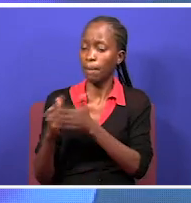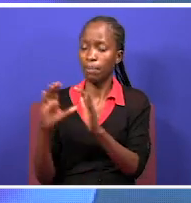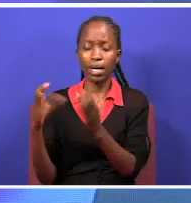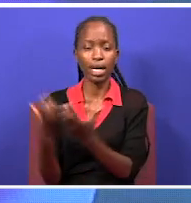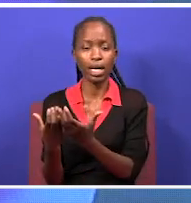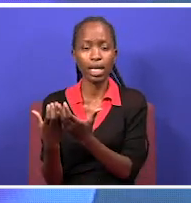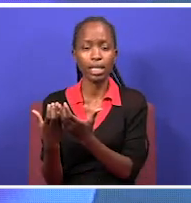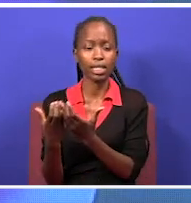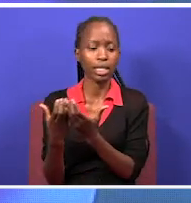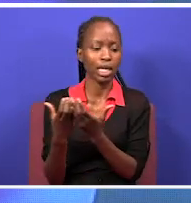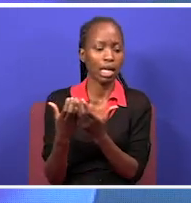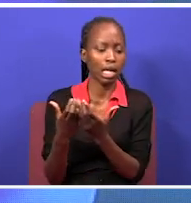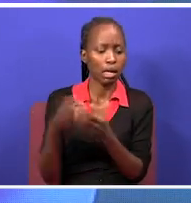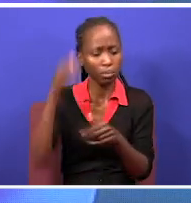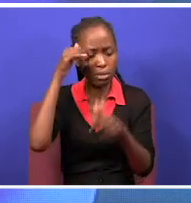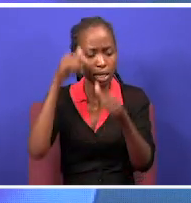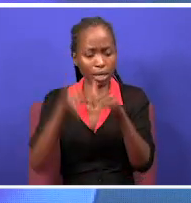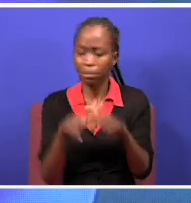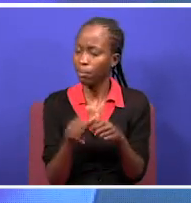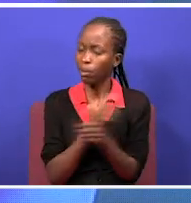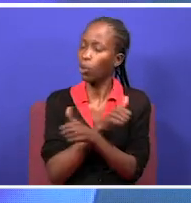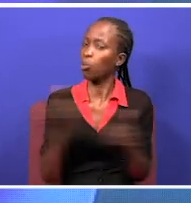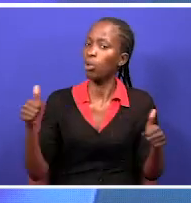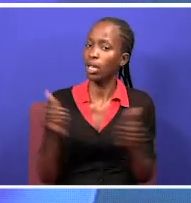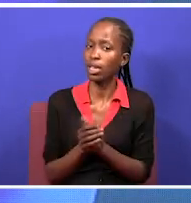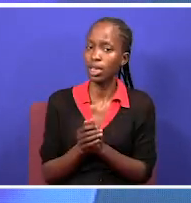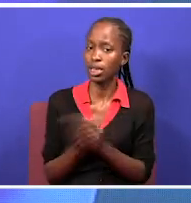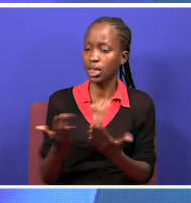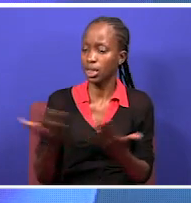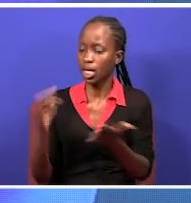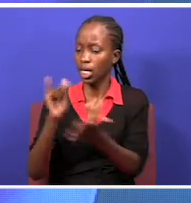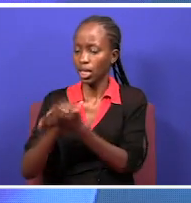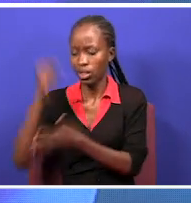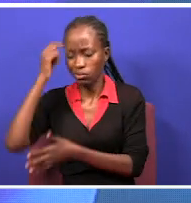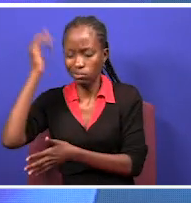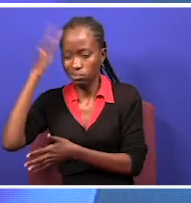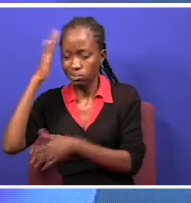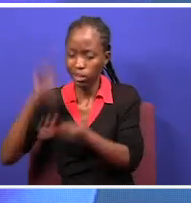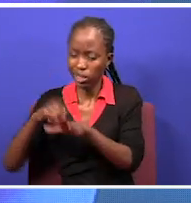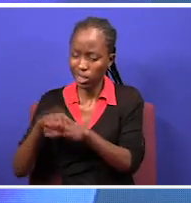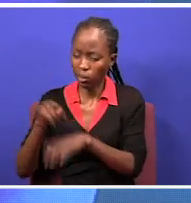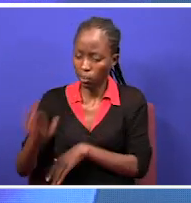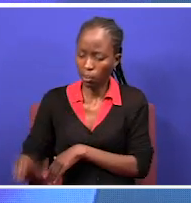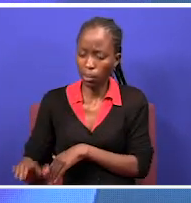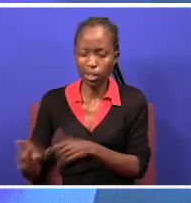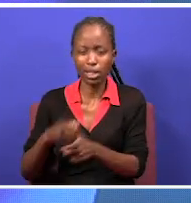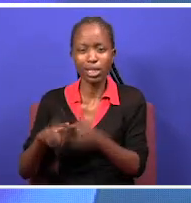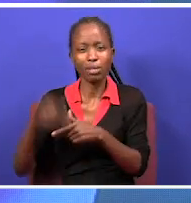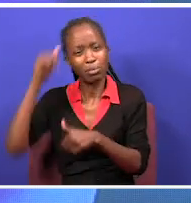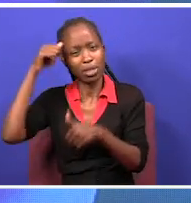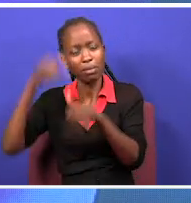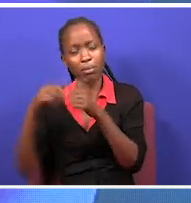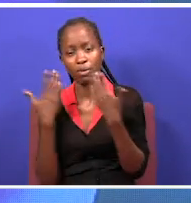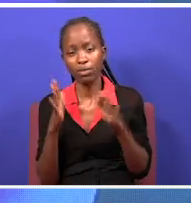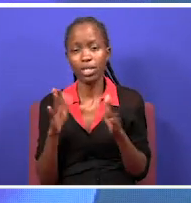can sing them word perfect. The things we memorized, I can say them word perfect.